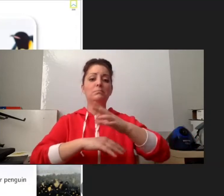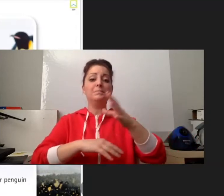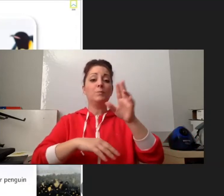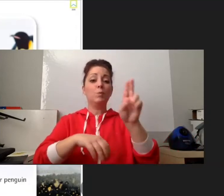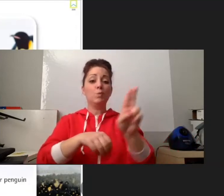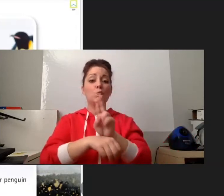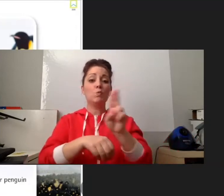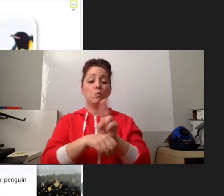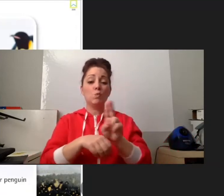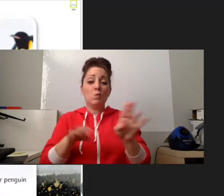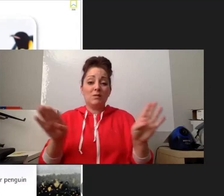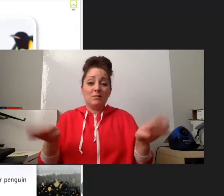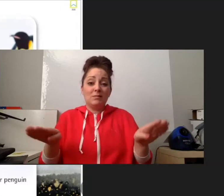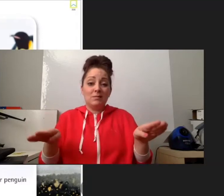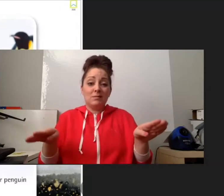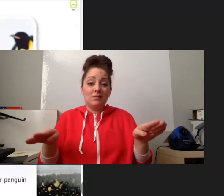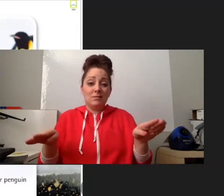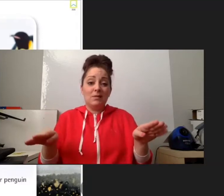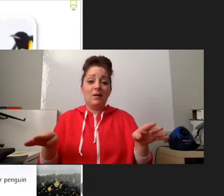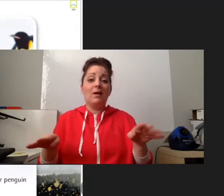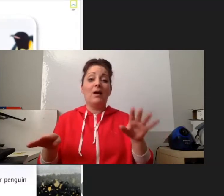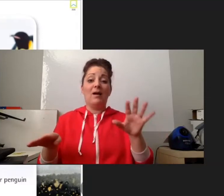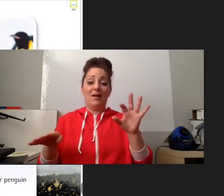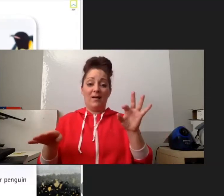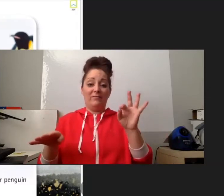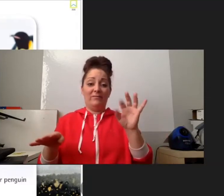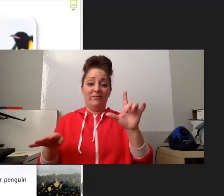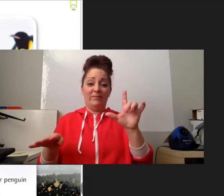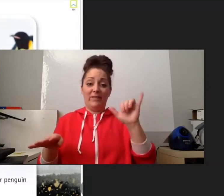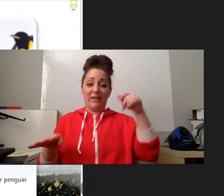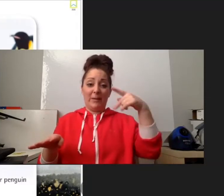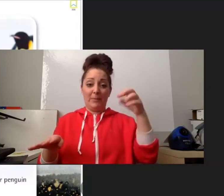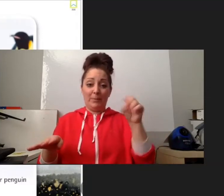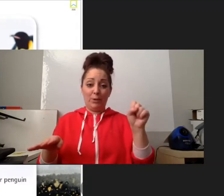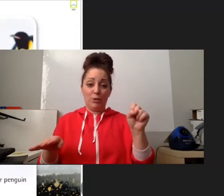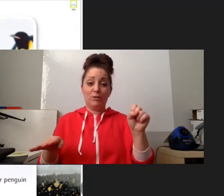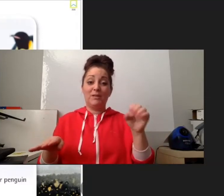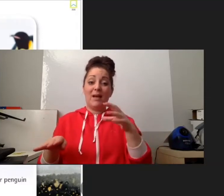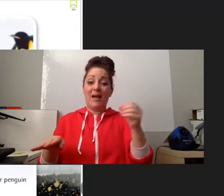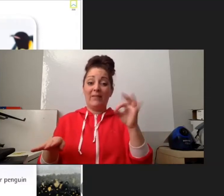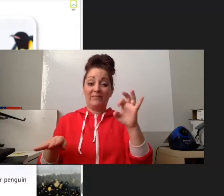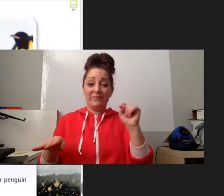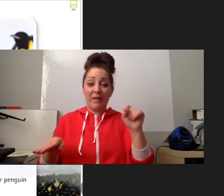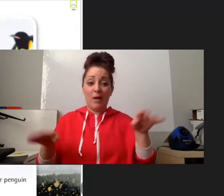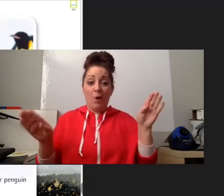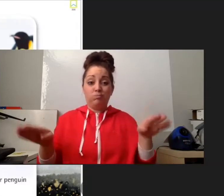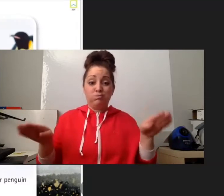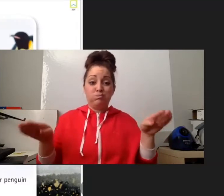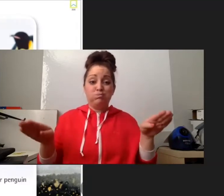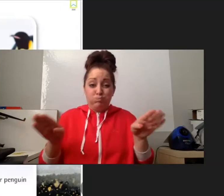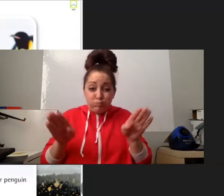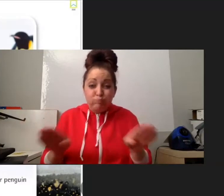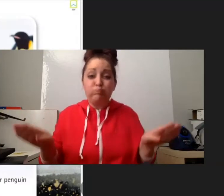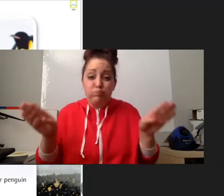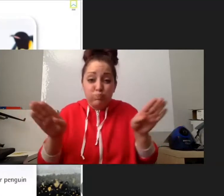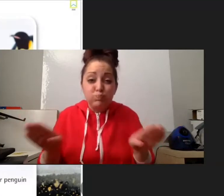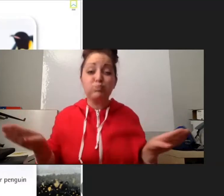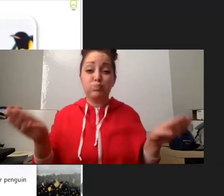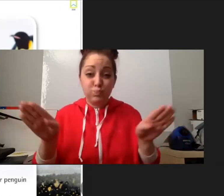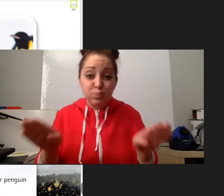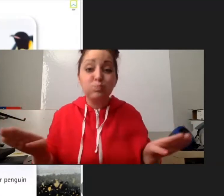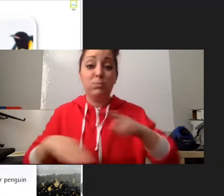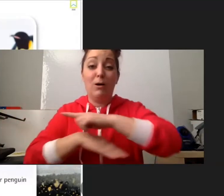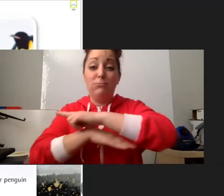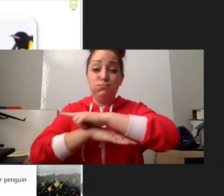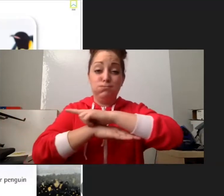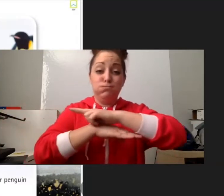She uses her flippers and webbed feet to push forward over ice